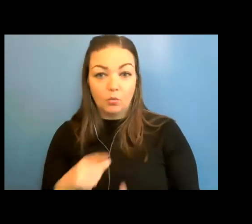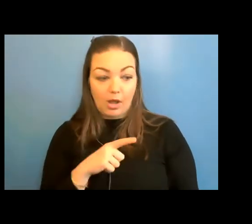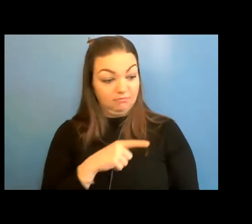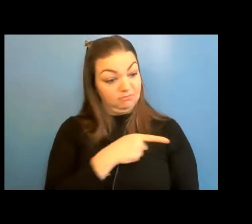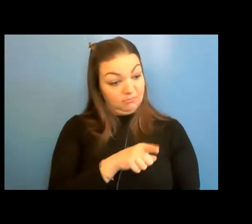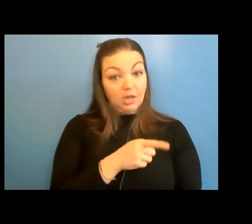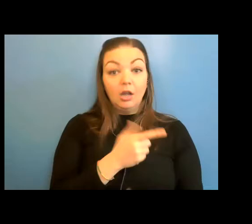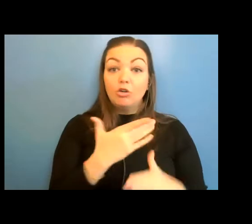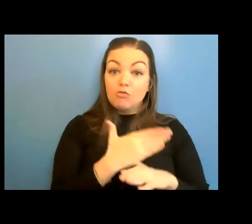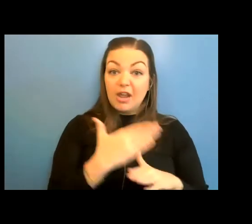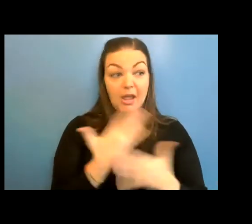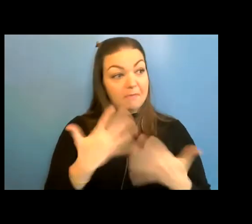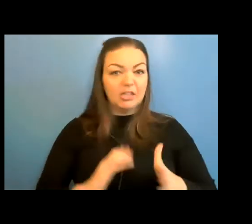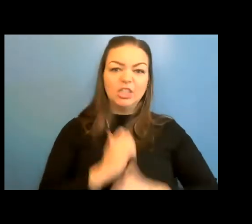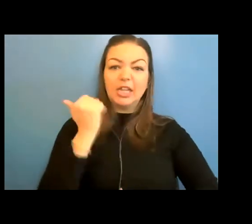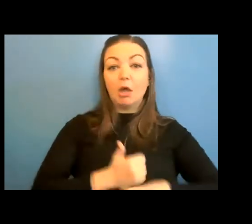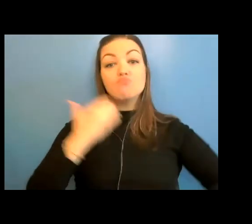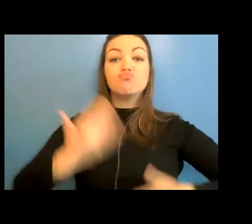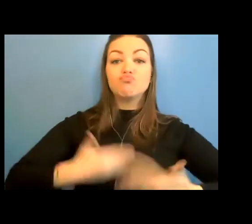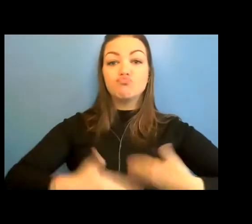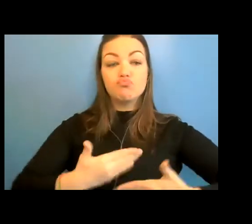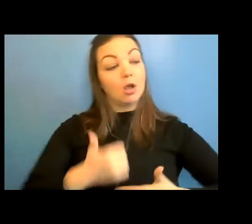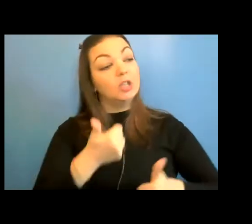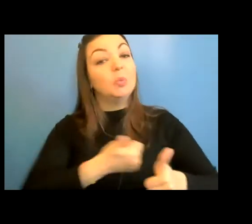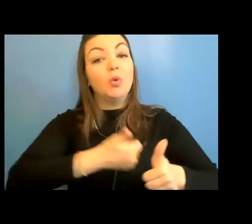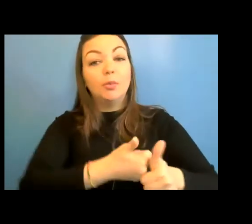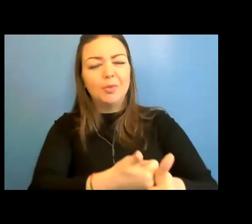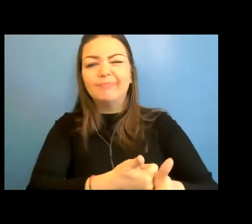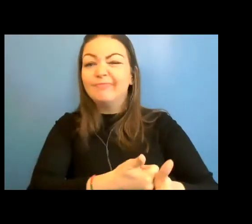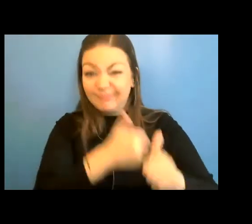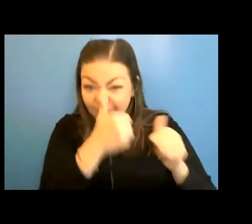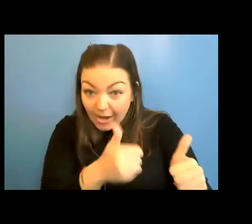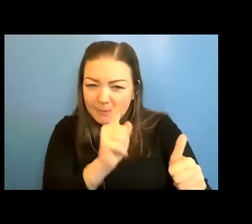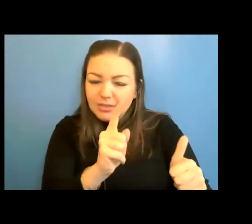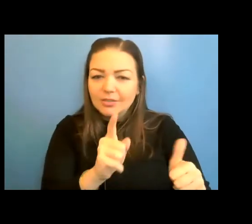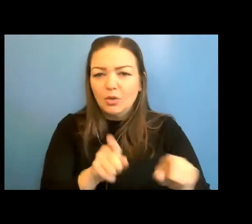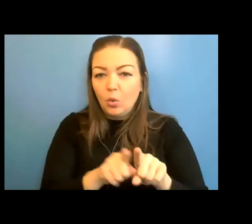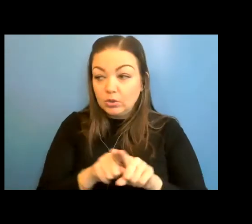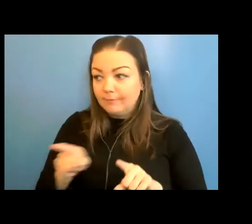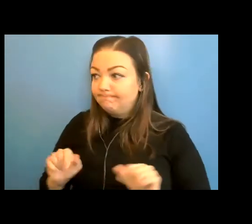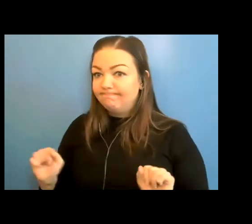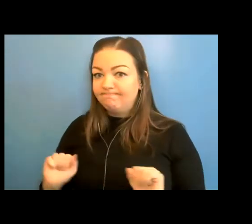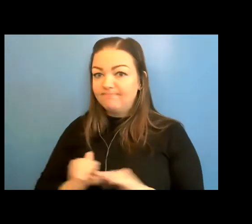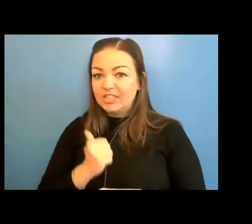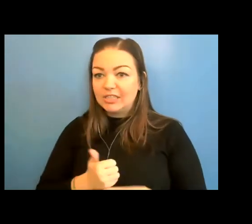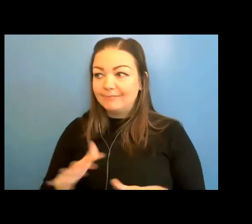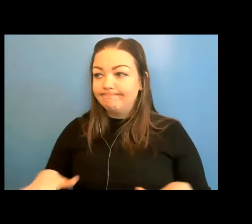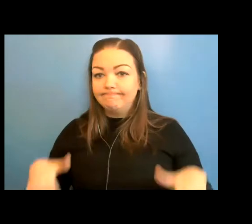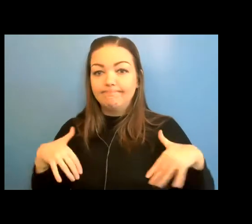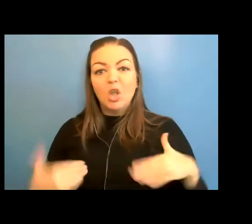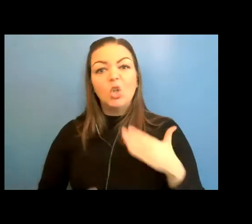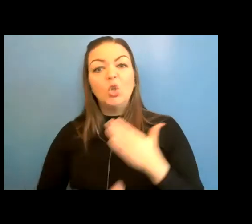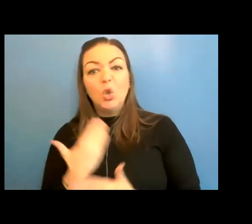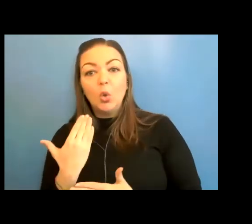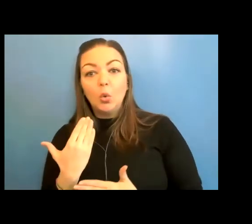their careers, once they've already got a name for themselves, but also that we take on new artists who've yet to find their space within